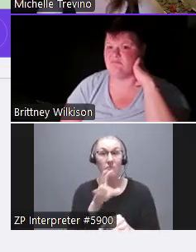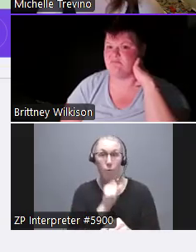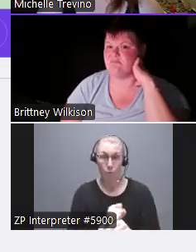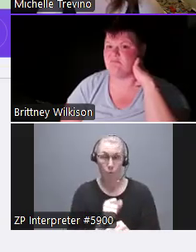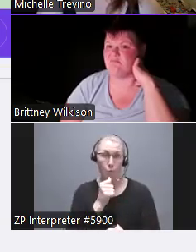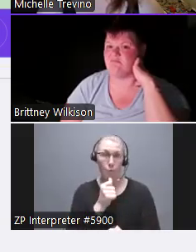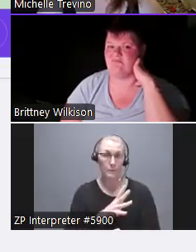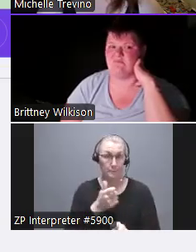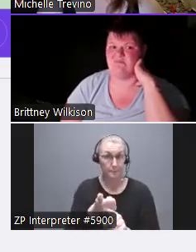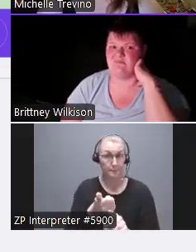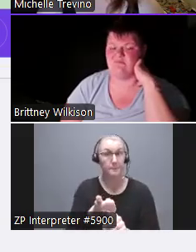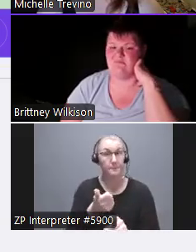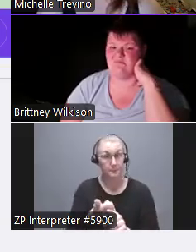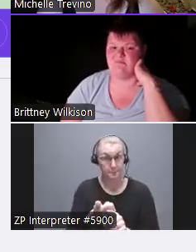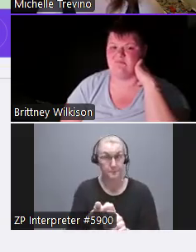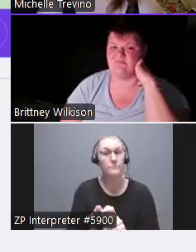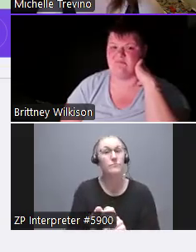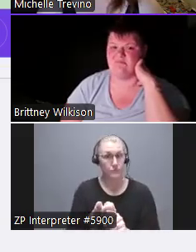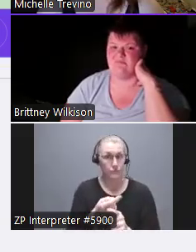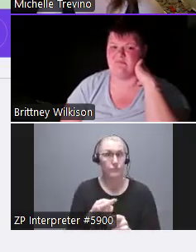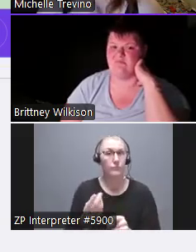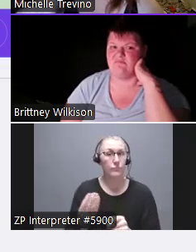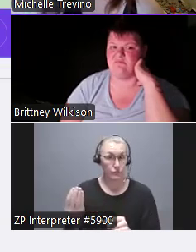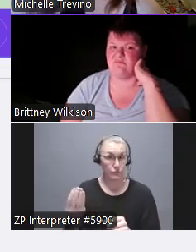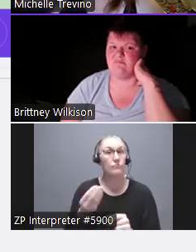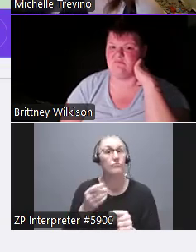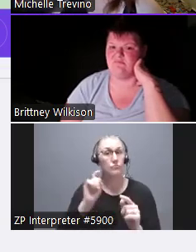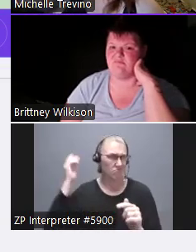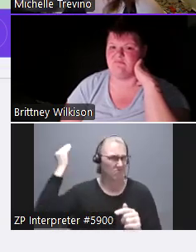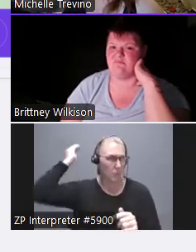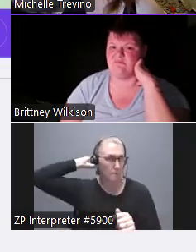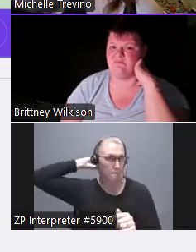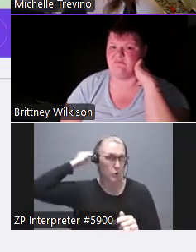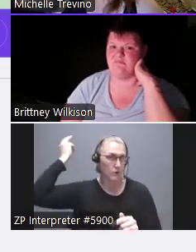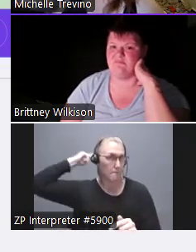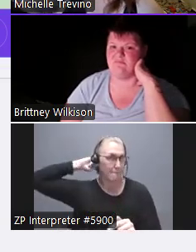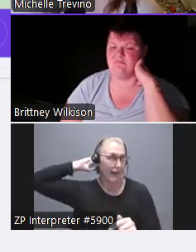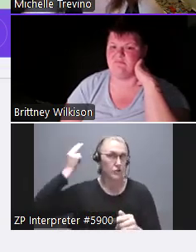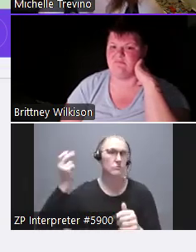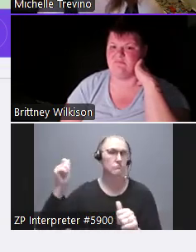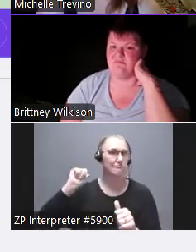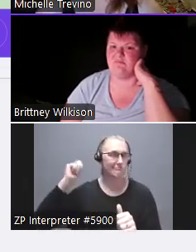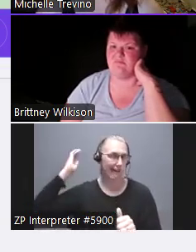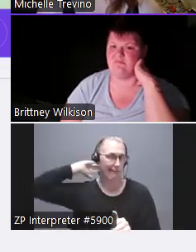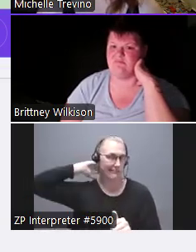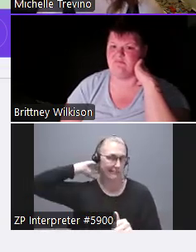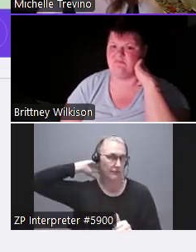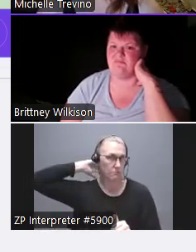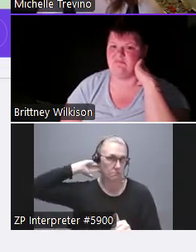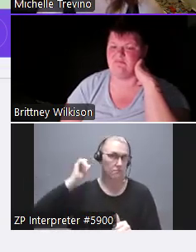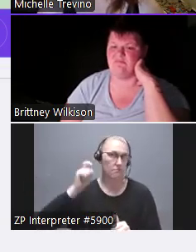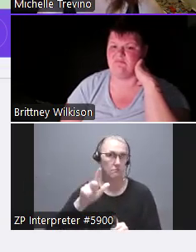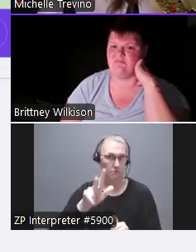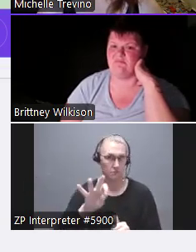was placed on X39. She wore it on the back of her neck, right? The base of her neck every